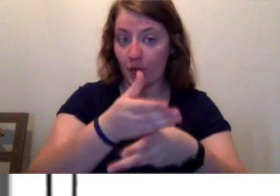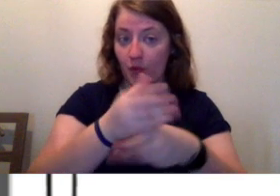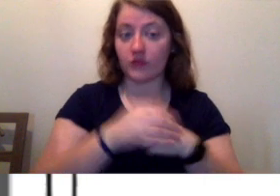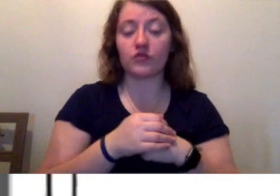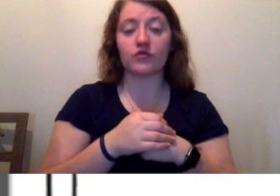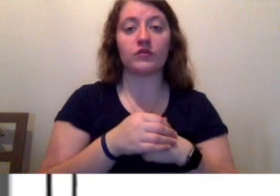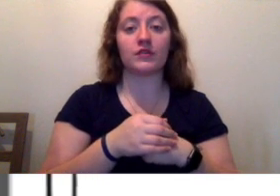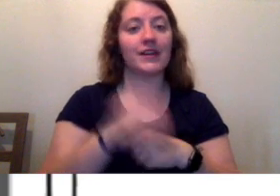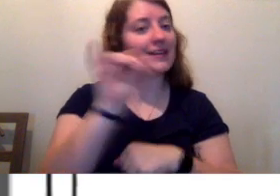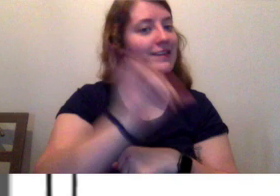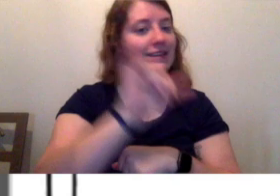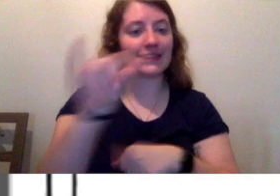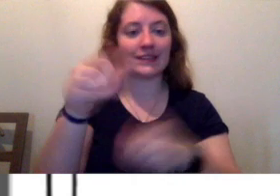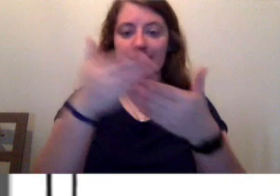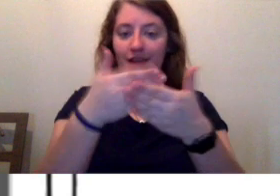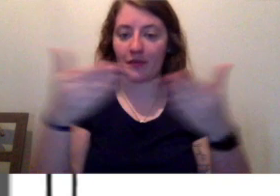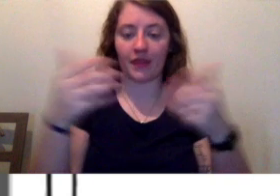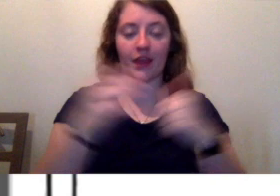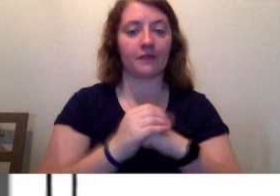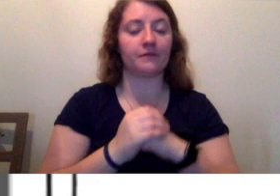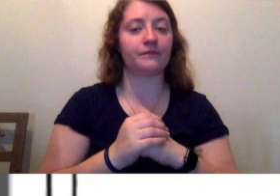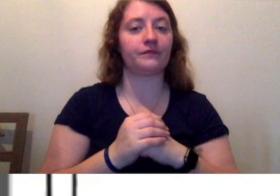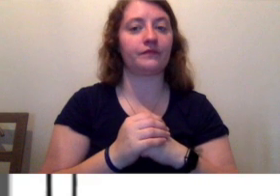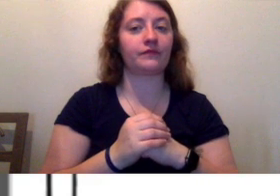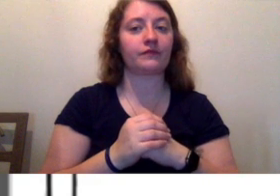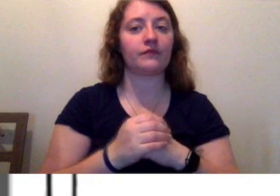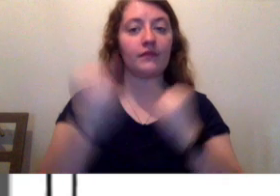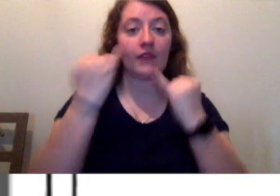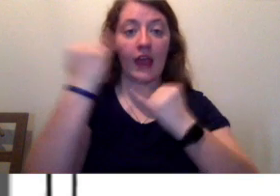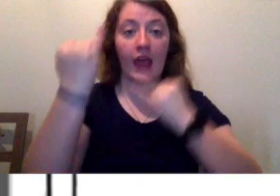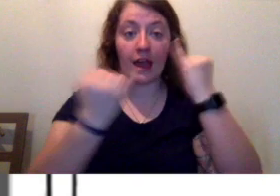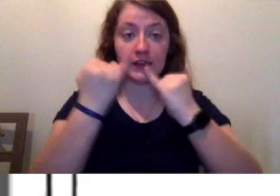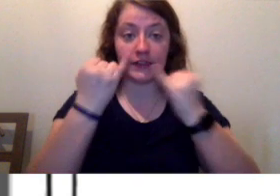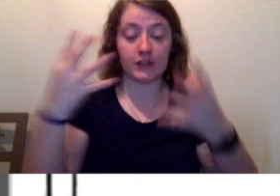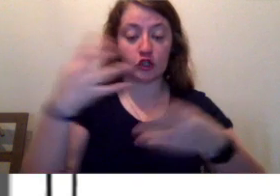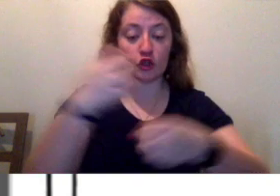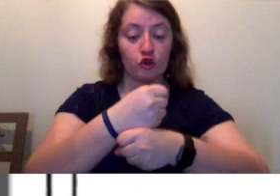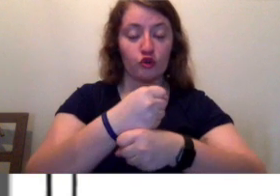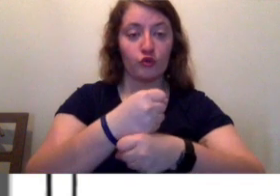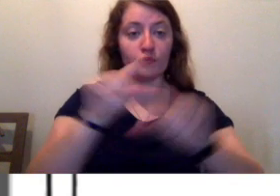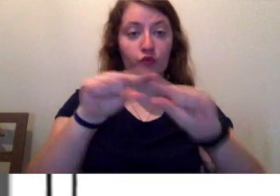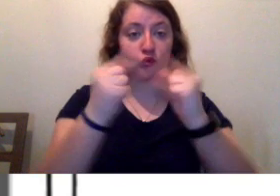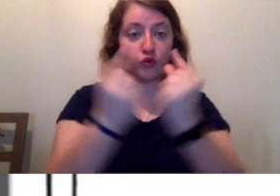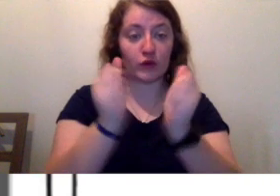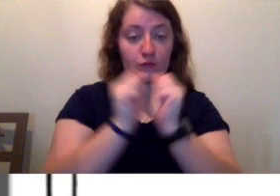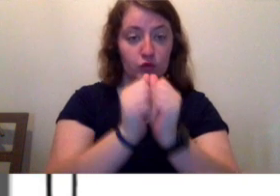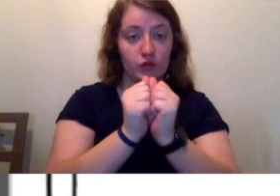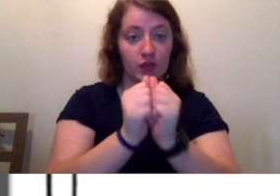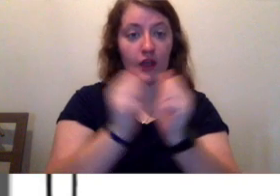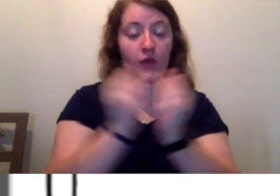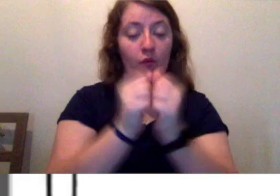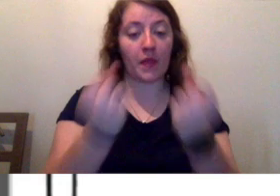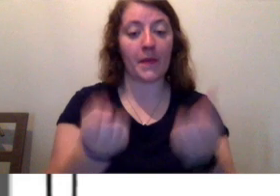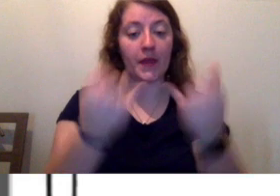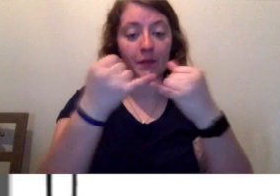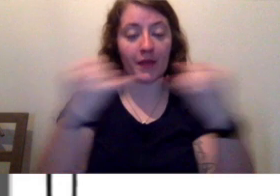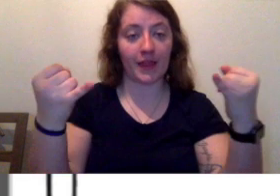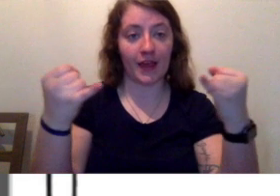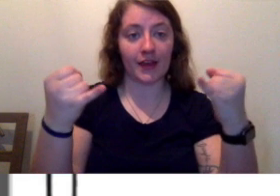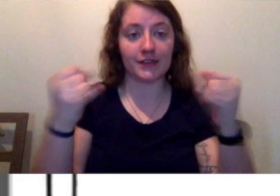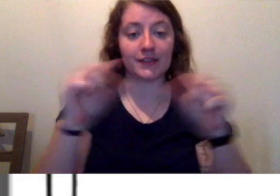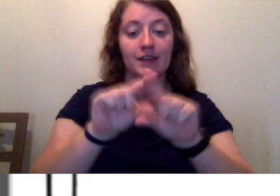it's the same thing. Ideas are grouped together with multiple lines, and they're separated by a